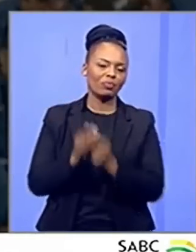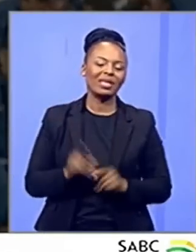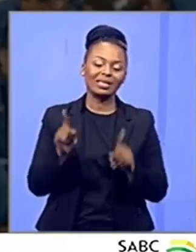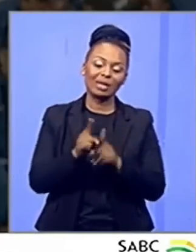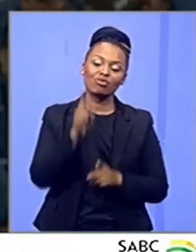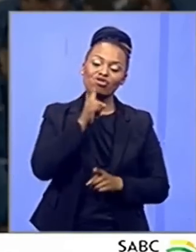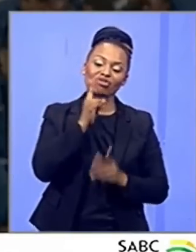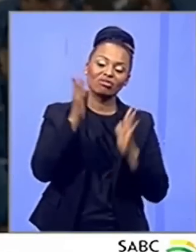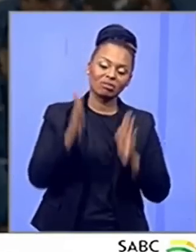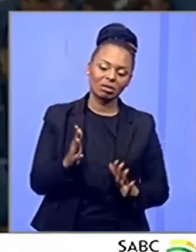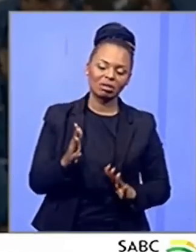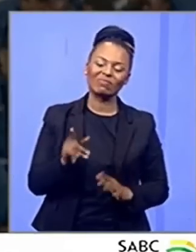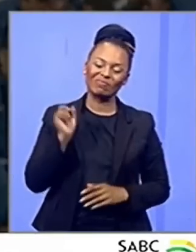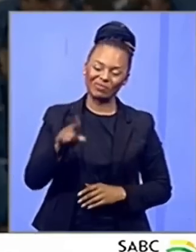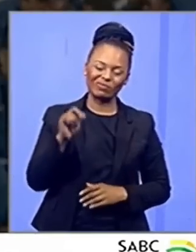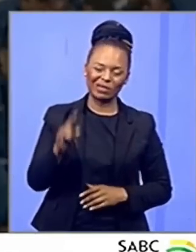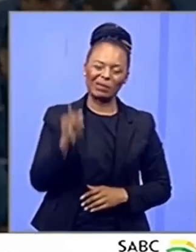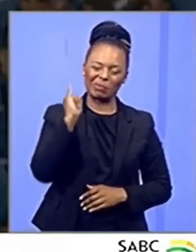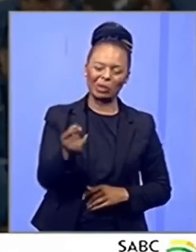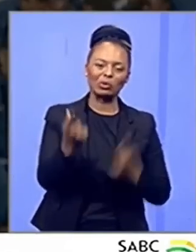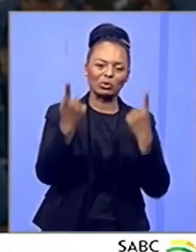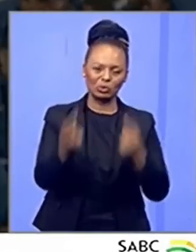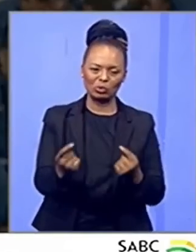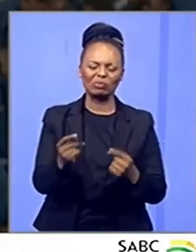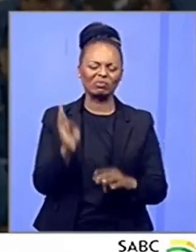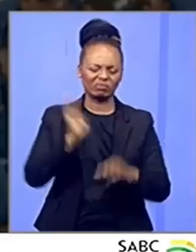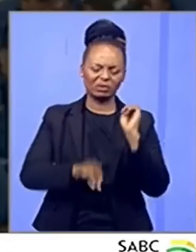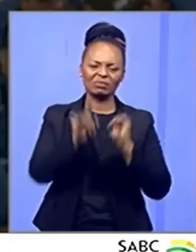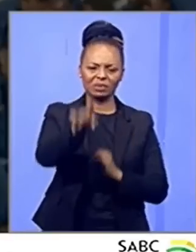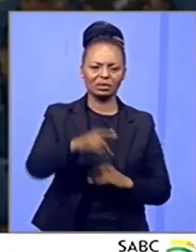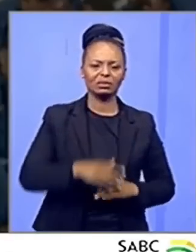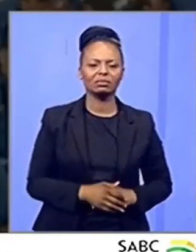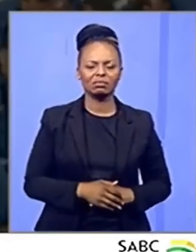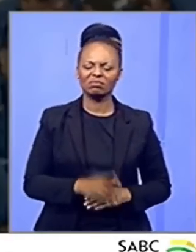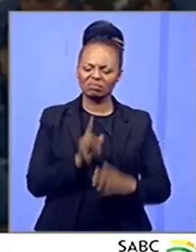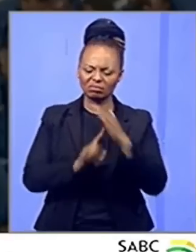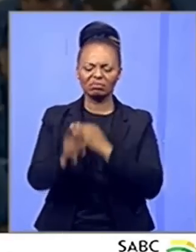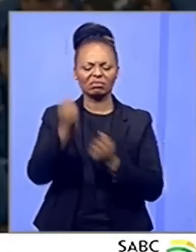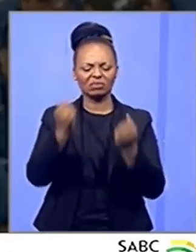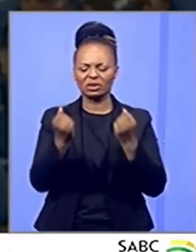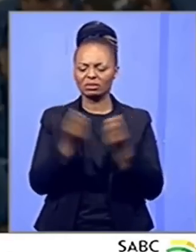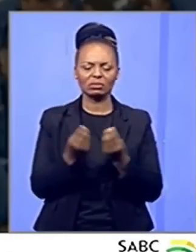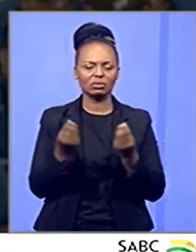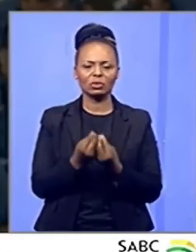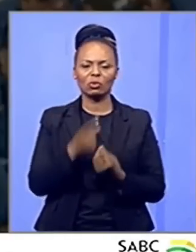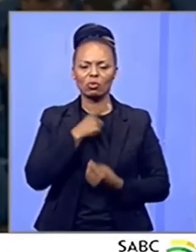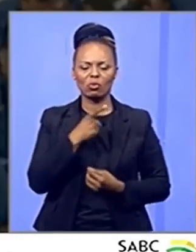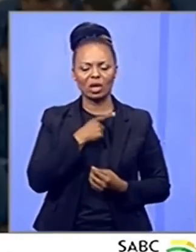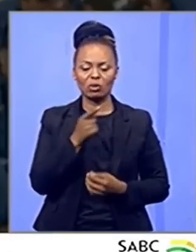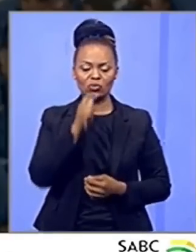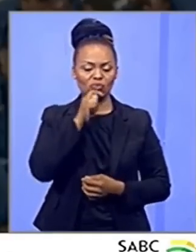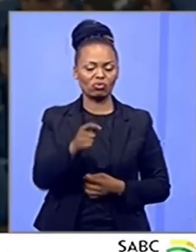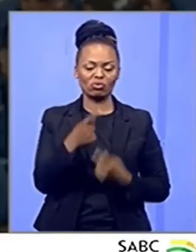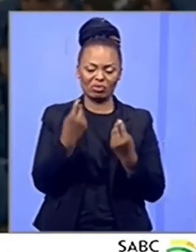dira bošula bo a lebane le tša molao gomme a tla bona gore ditirelo tša dirileng a se tša